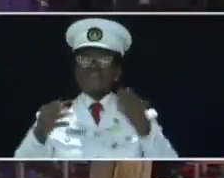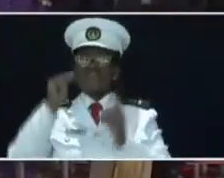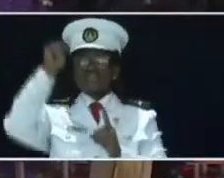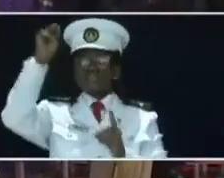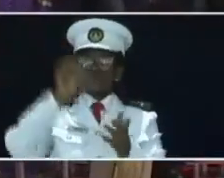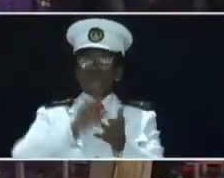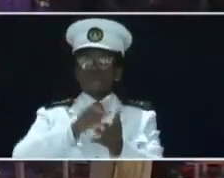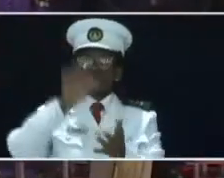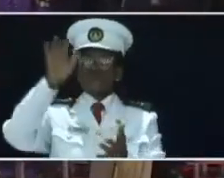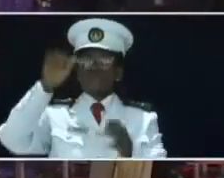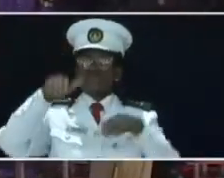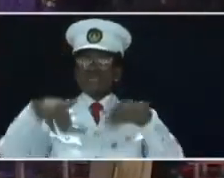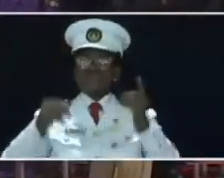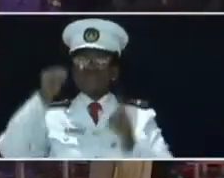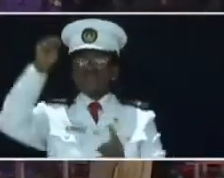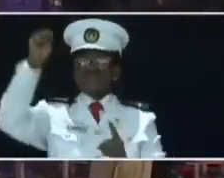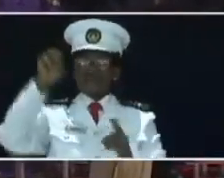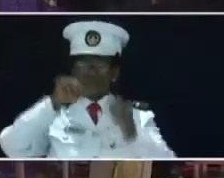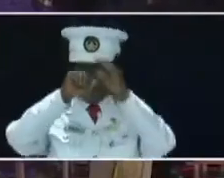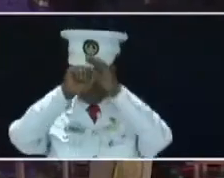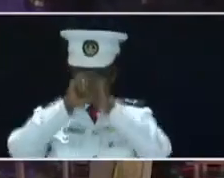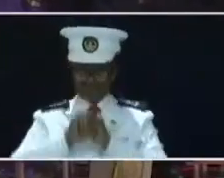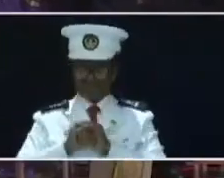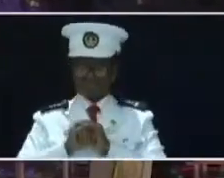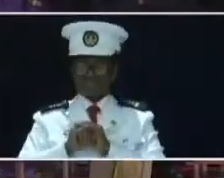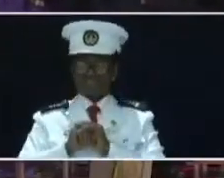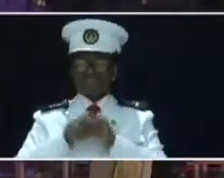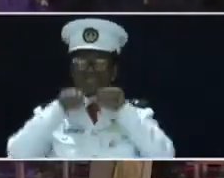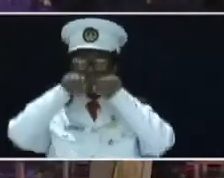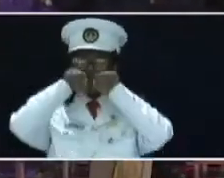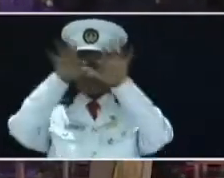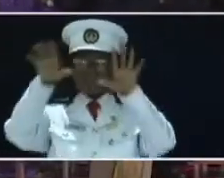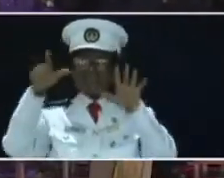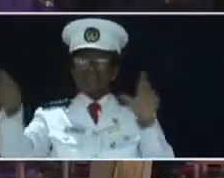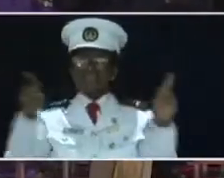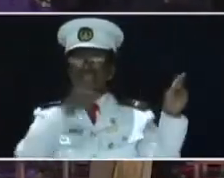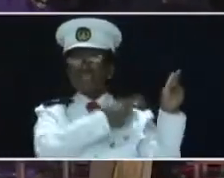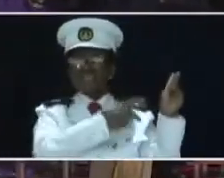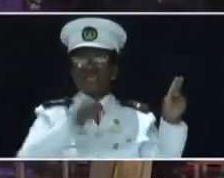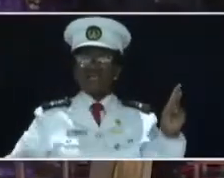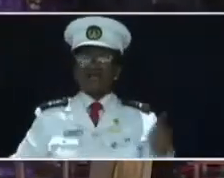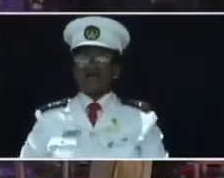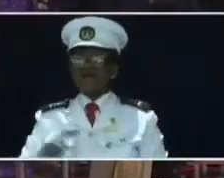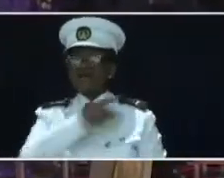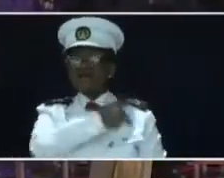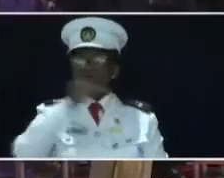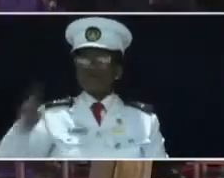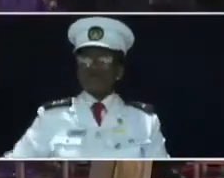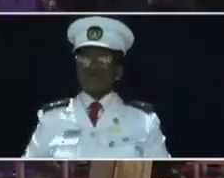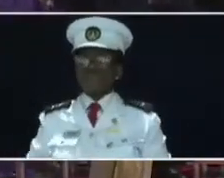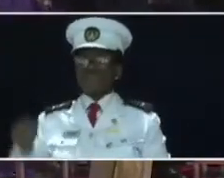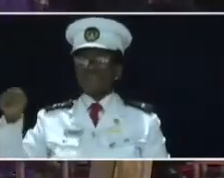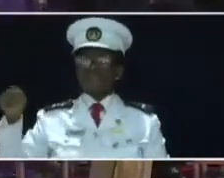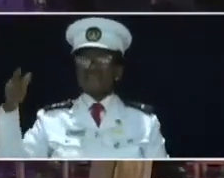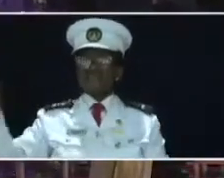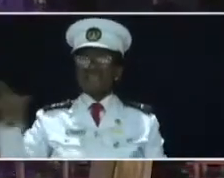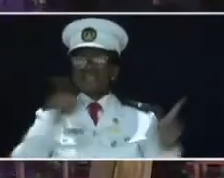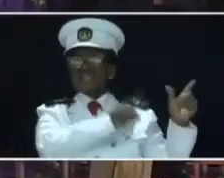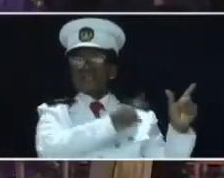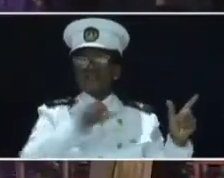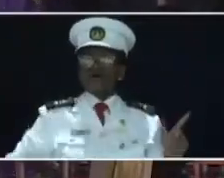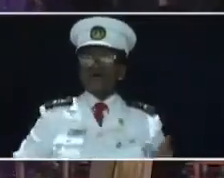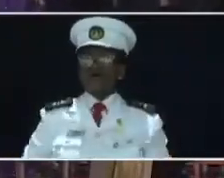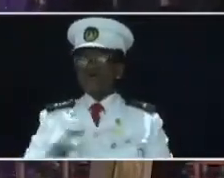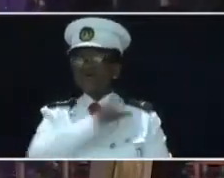adoration. Bless the King of Kings and the Lord of Lords. Bless the Ancient